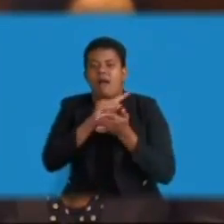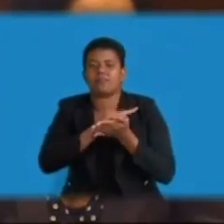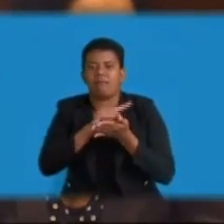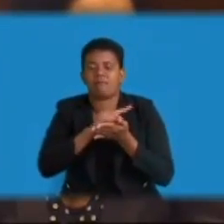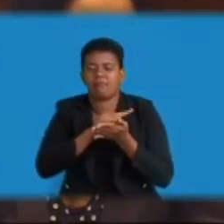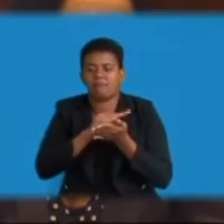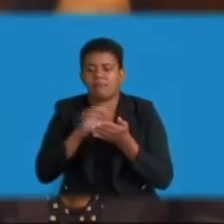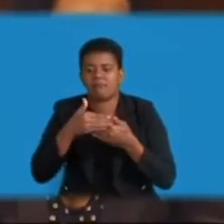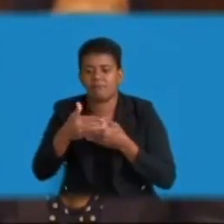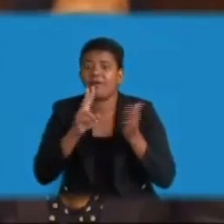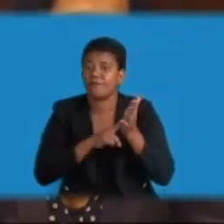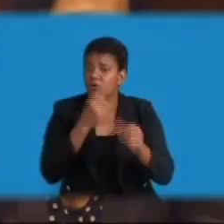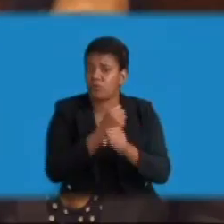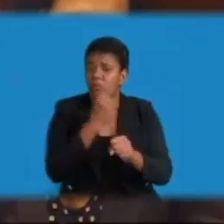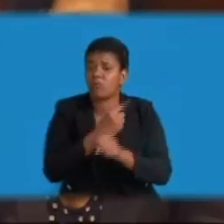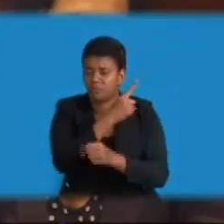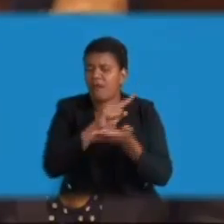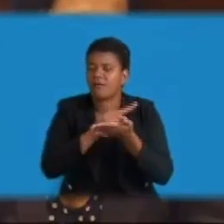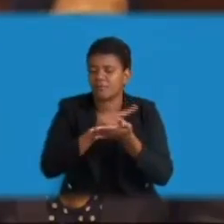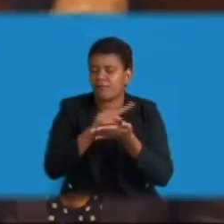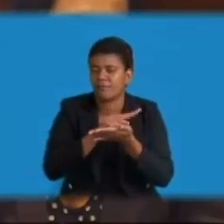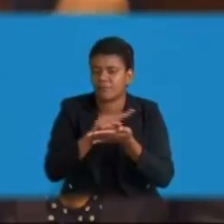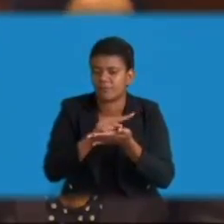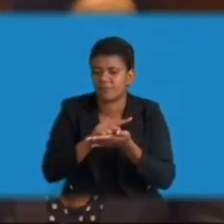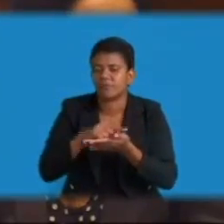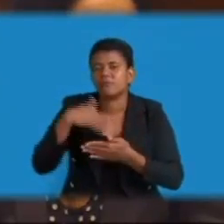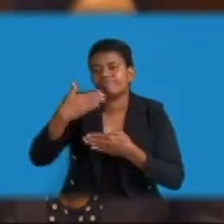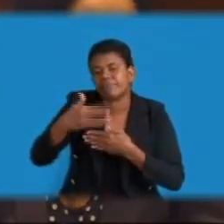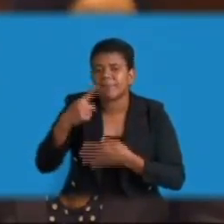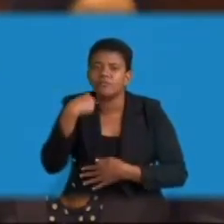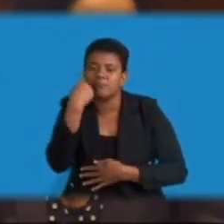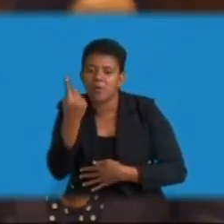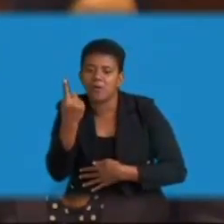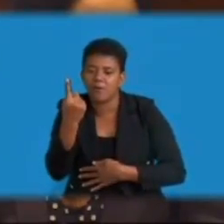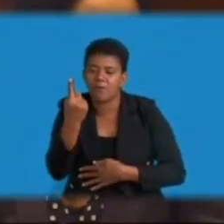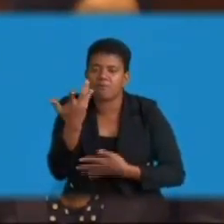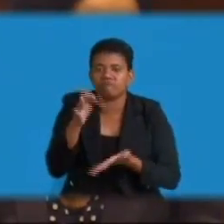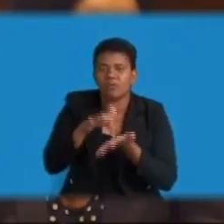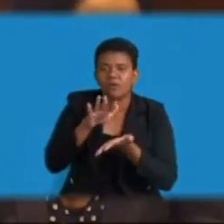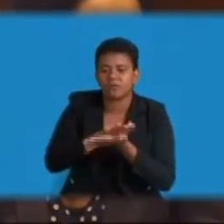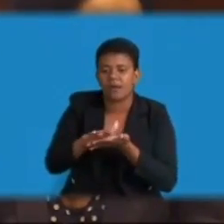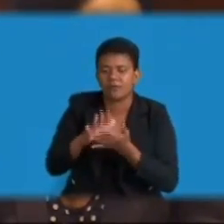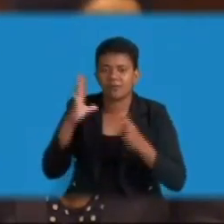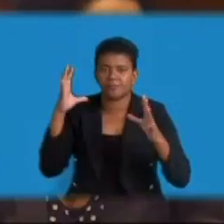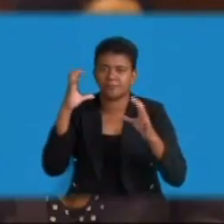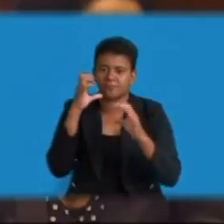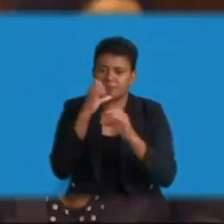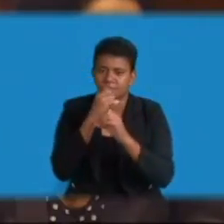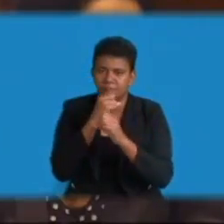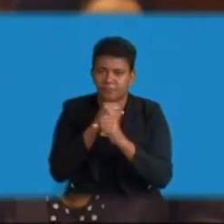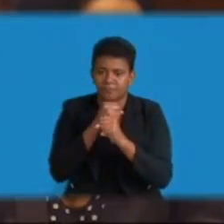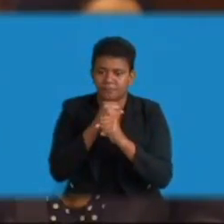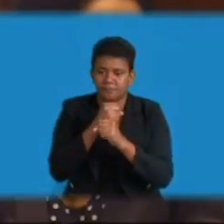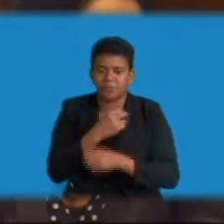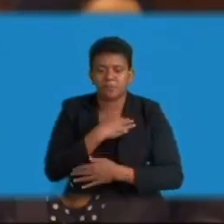Vatukola situation, I will be speaking on it in a day's time, probably on Thursday. In conclusion, Madam Speaker, the Ministry